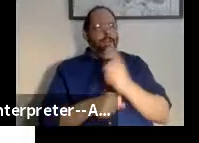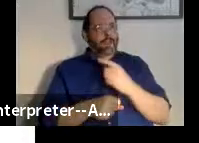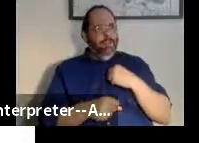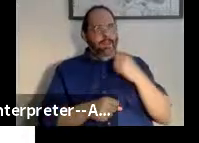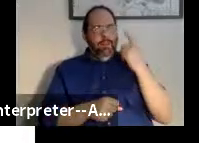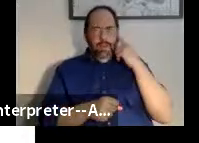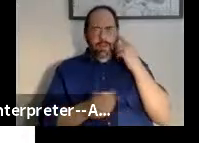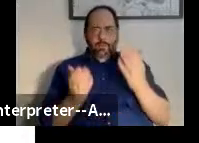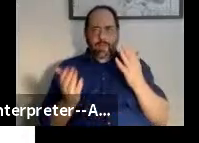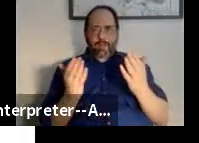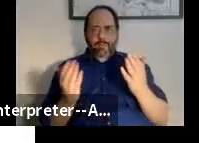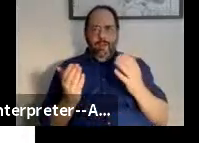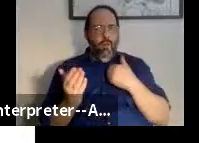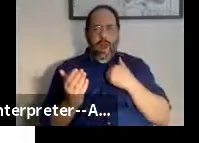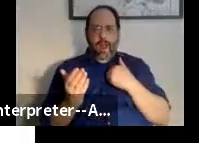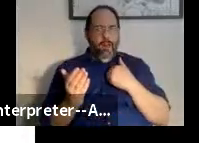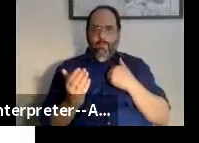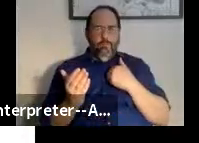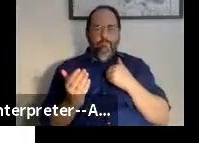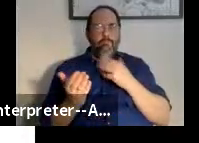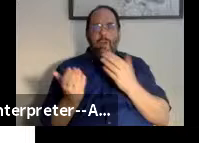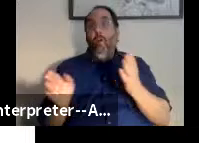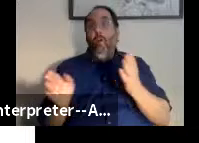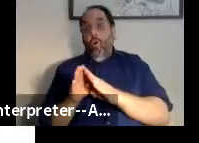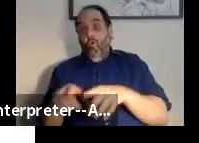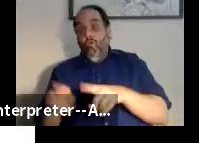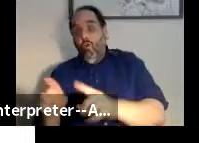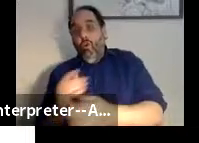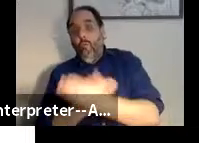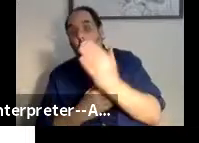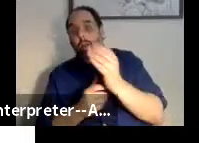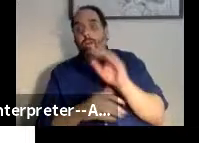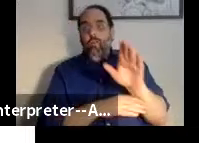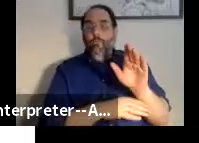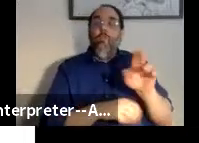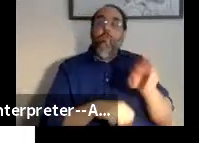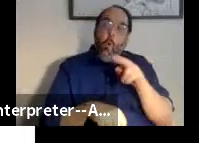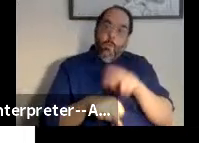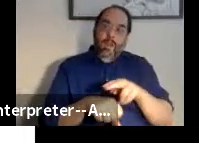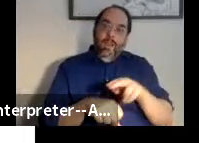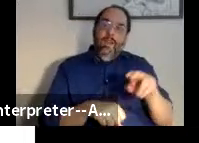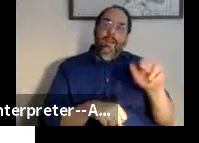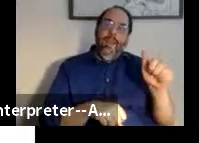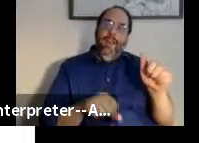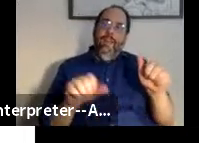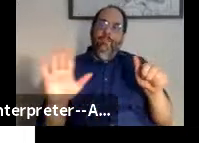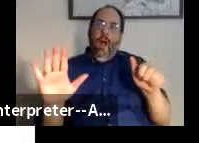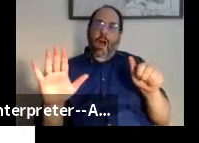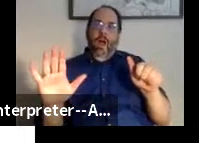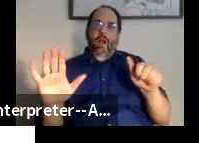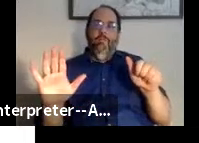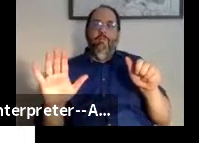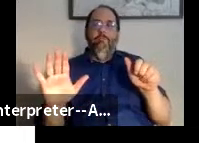there may not be an afternoon or morning, but typically it's 10 to 5 Eastern Standard Time, I believe.